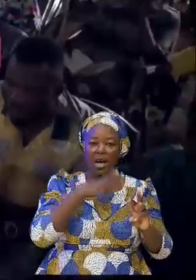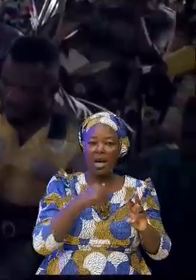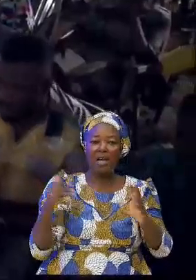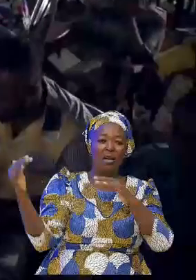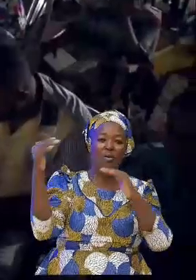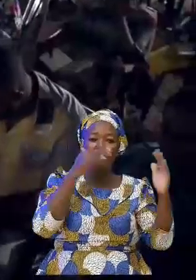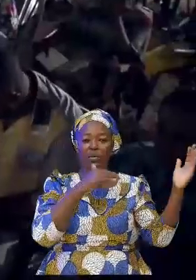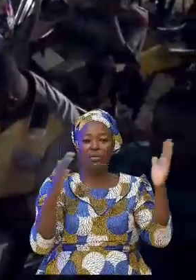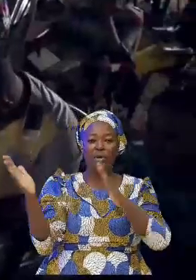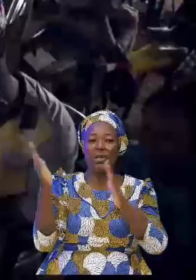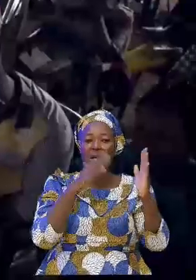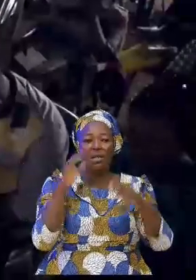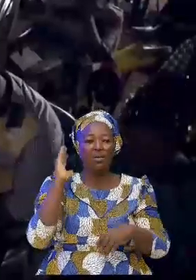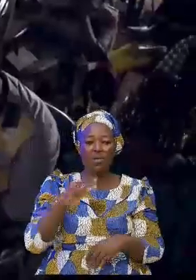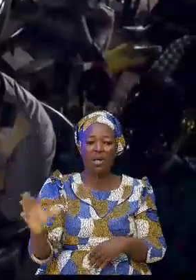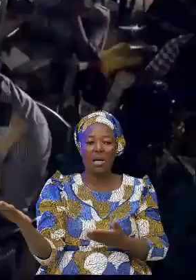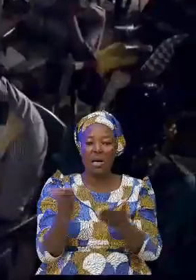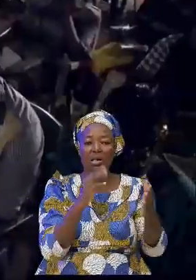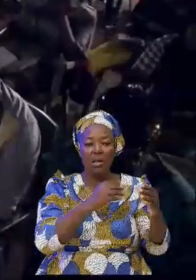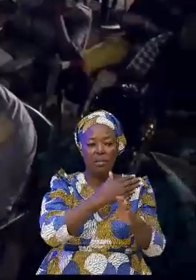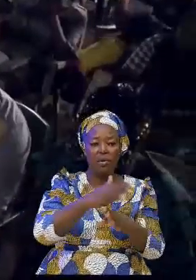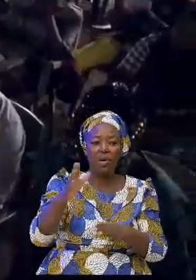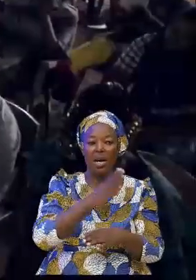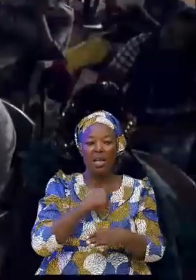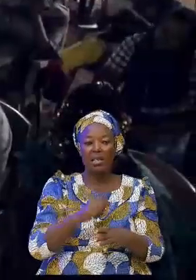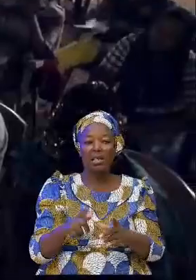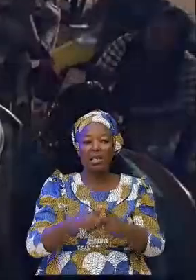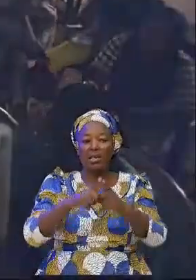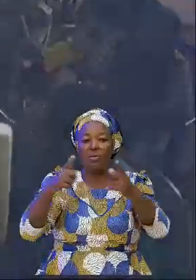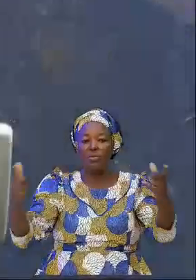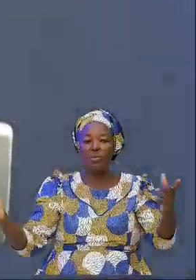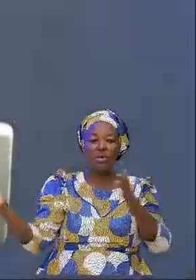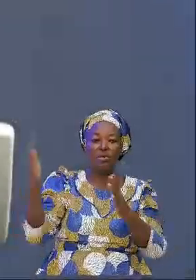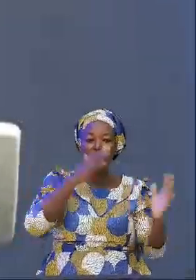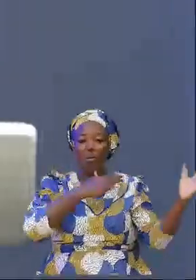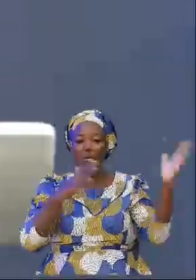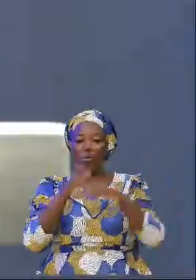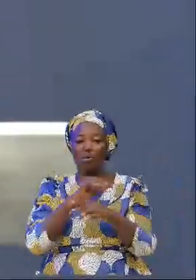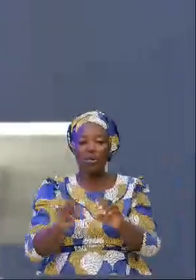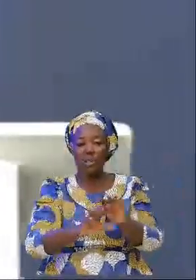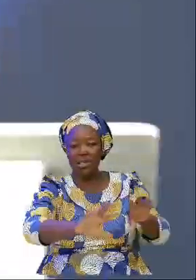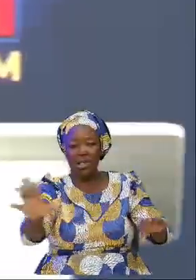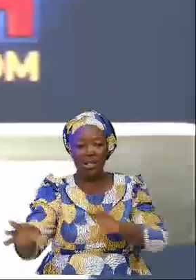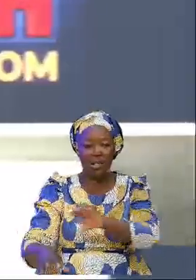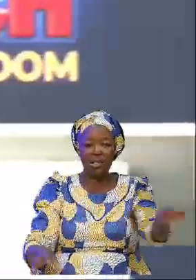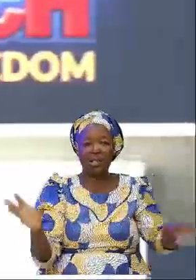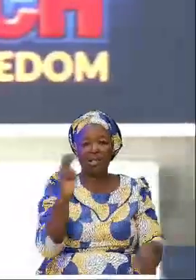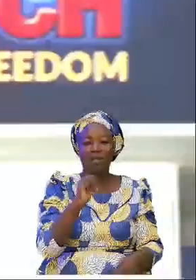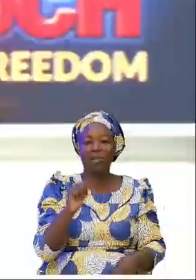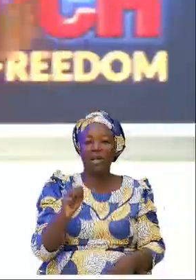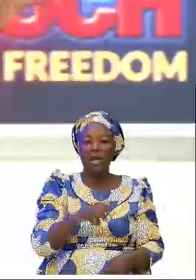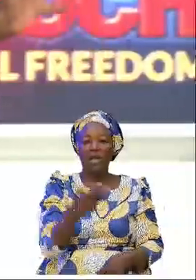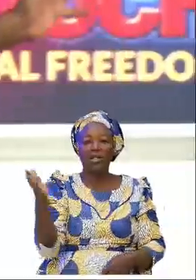shalt fan them, and the wind shall carry them away, and the whirlwind